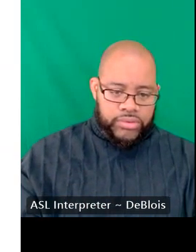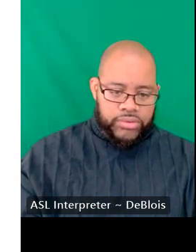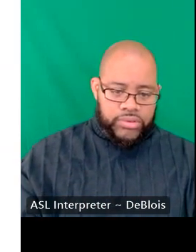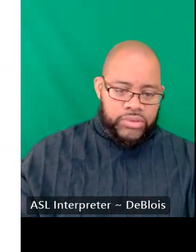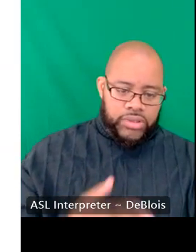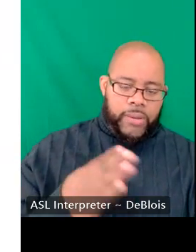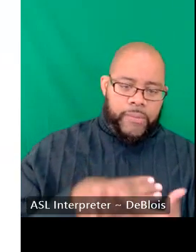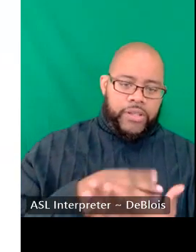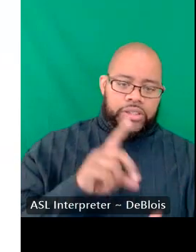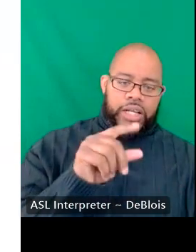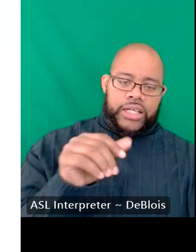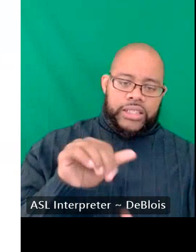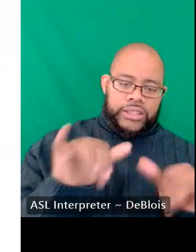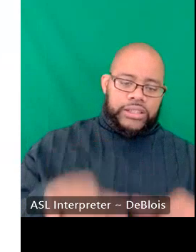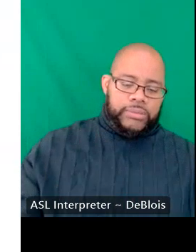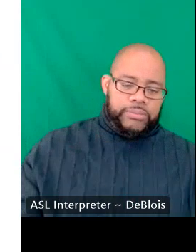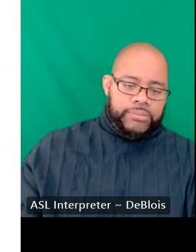data system.